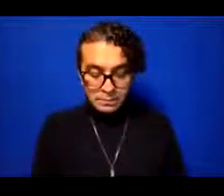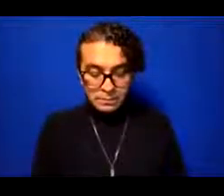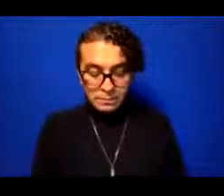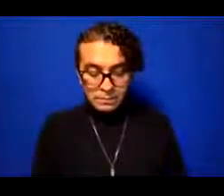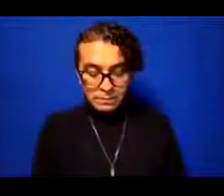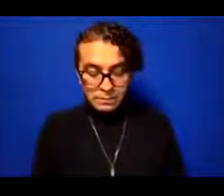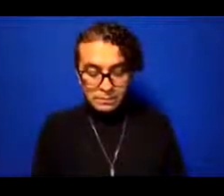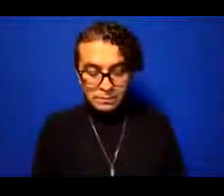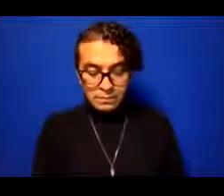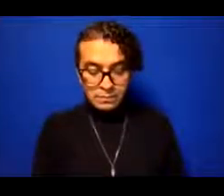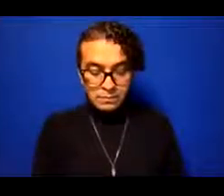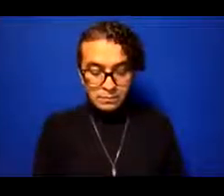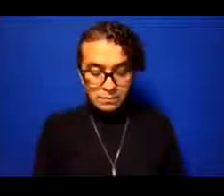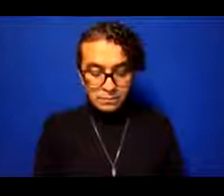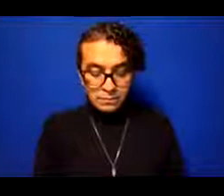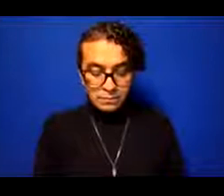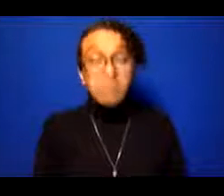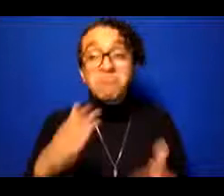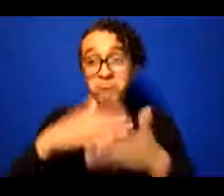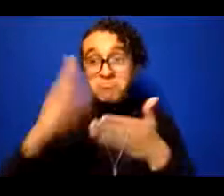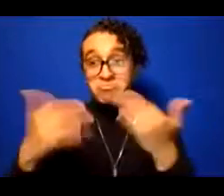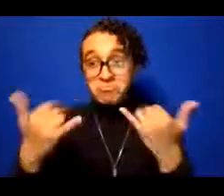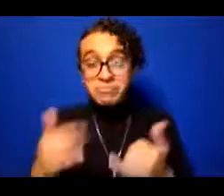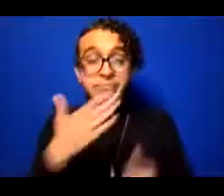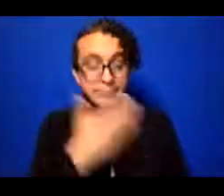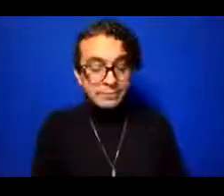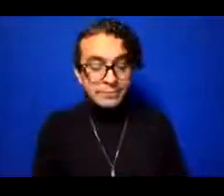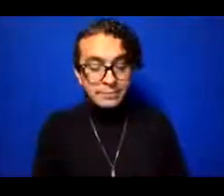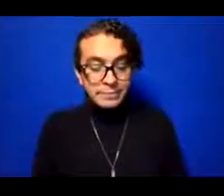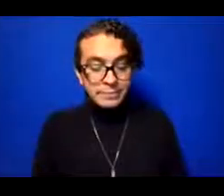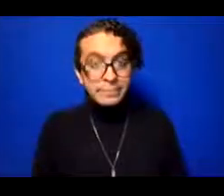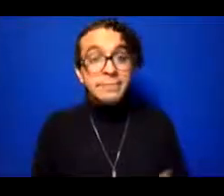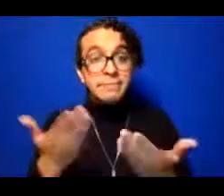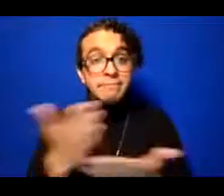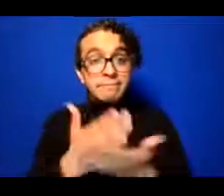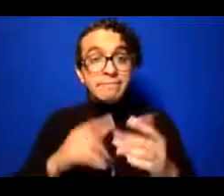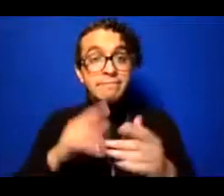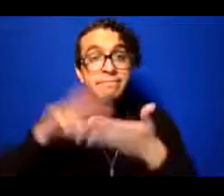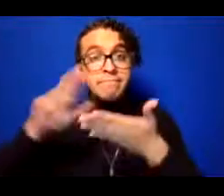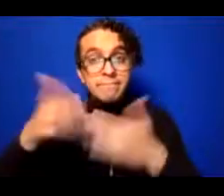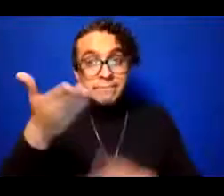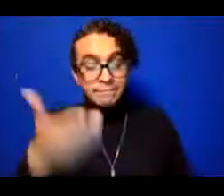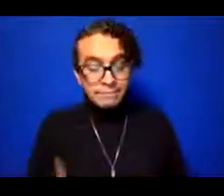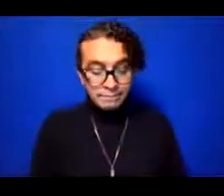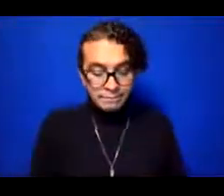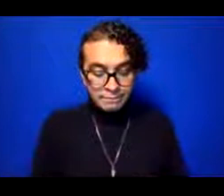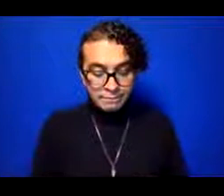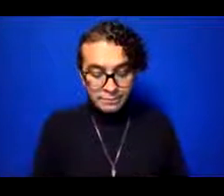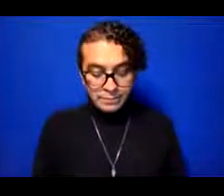Okay, ending poll now. Thank you. Here are some of our results. Right.